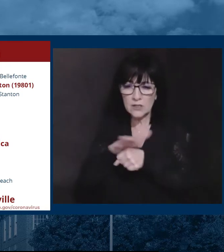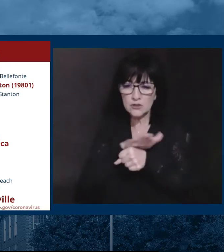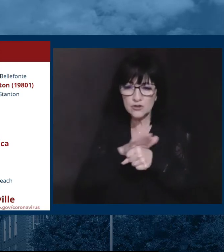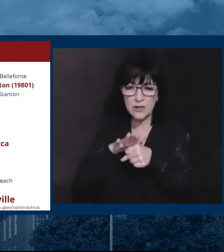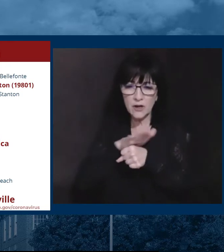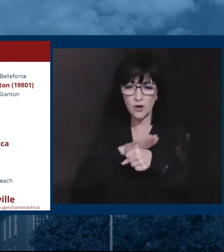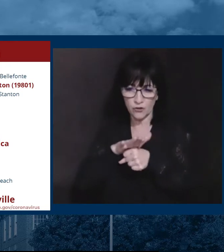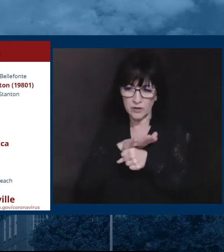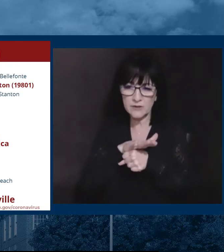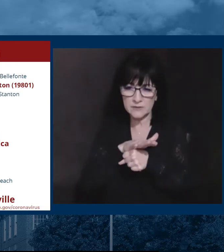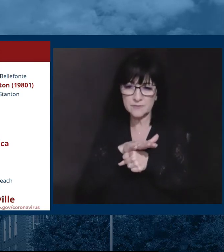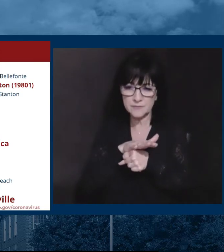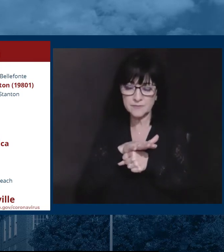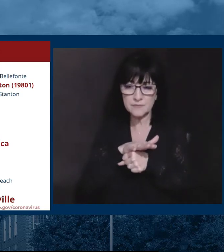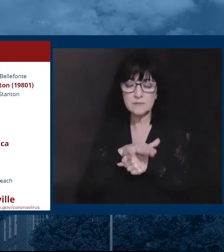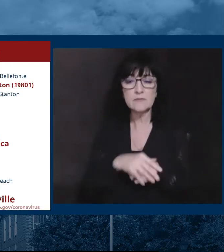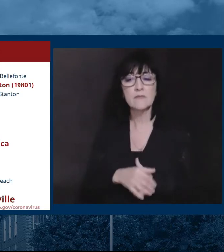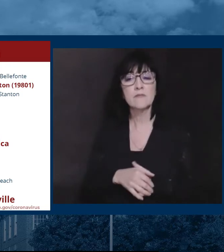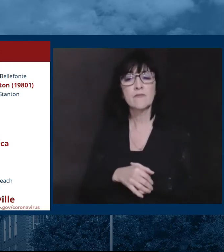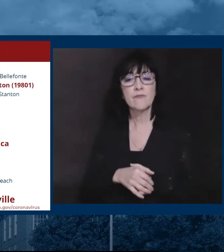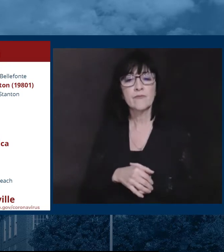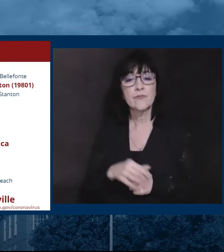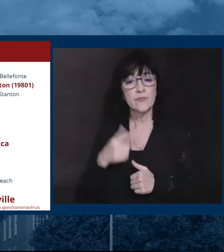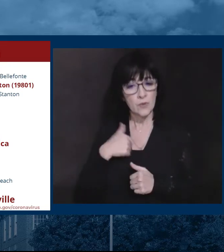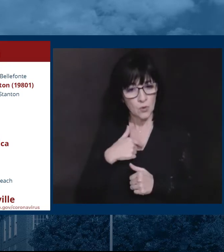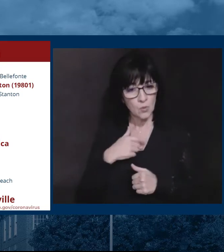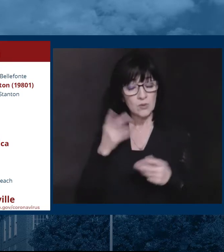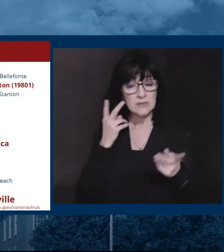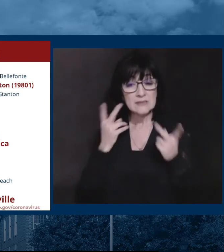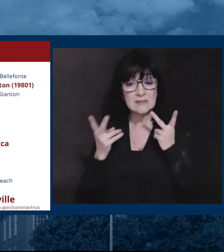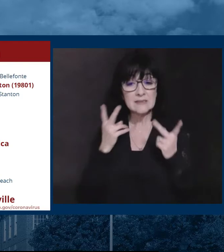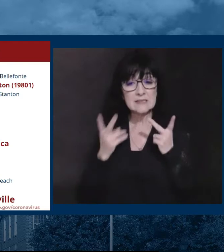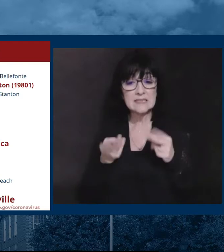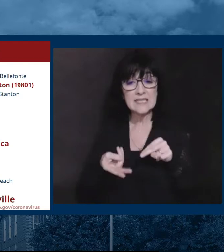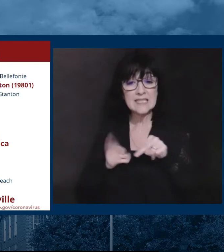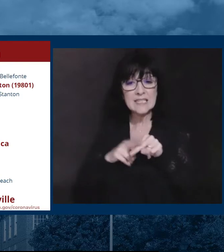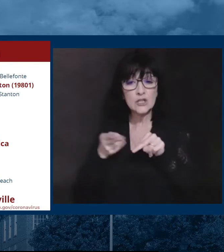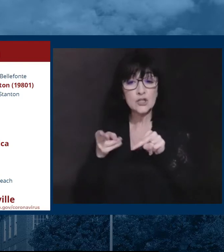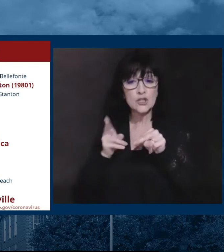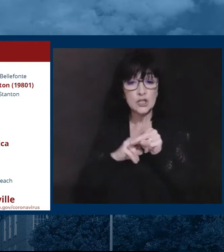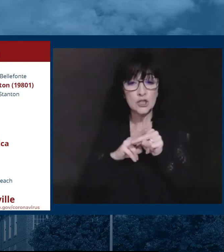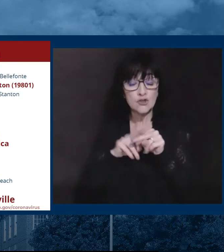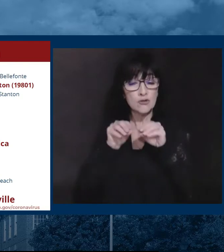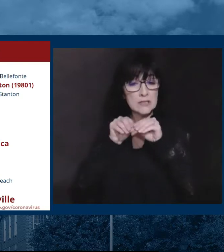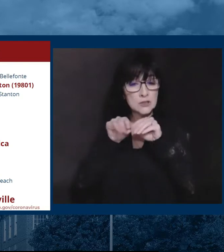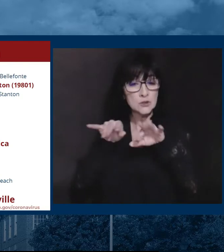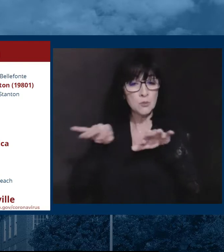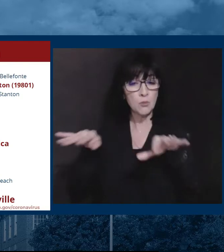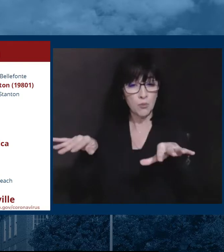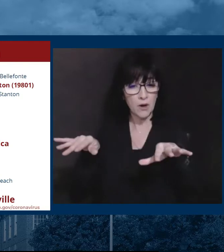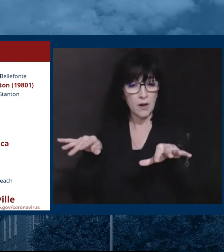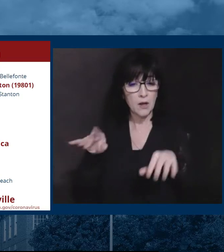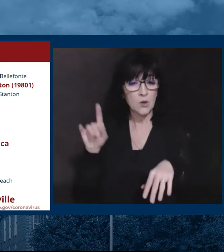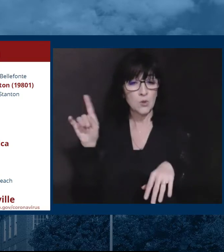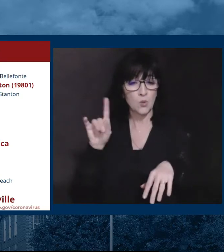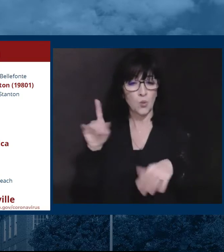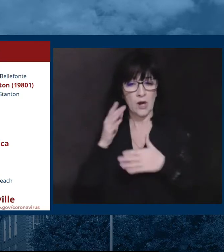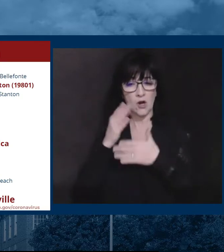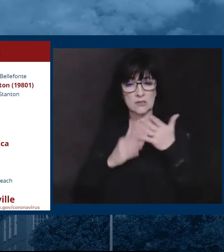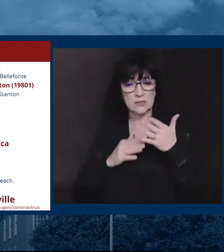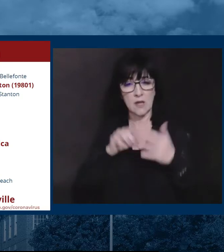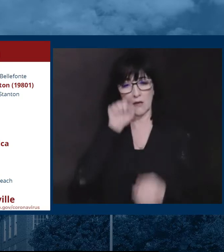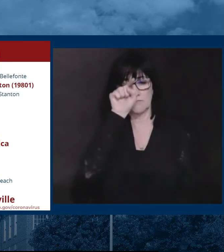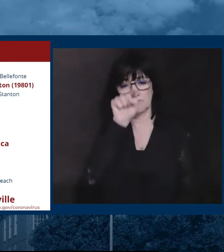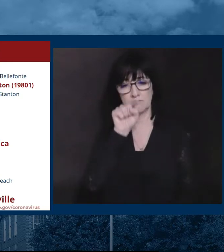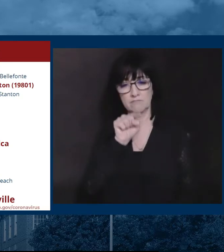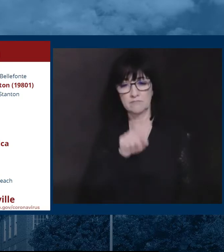stable, slightly increased. We see a little bit of an increase in percent positives, and that really is a reflection